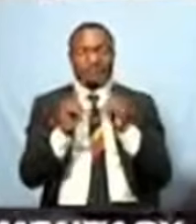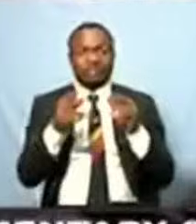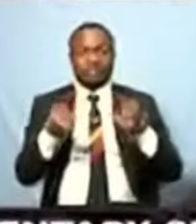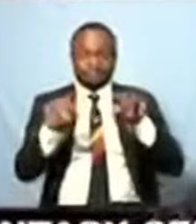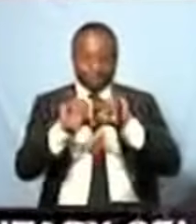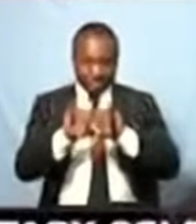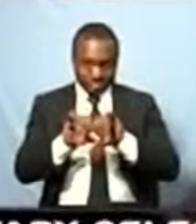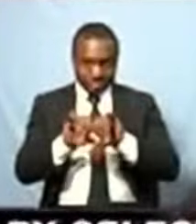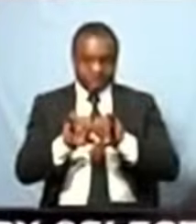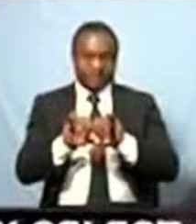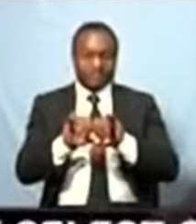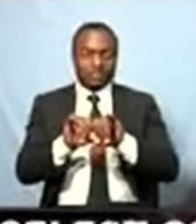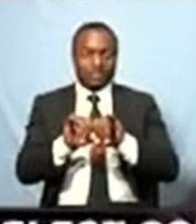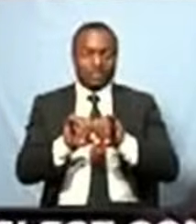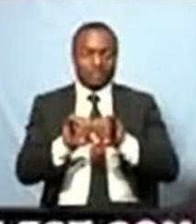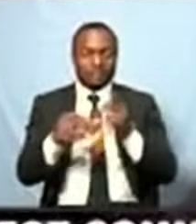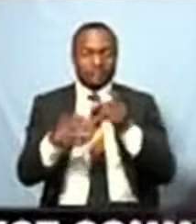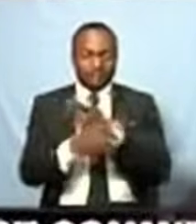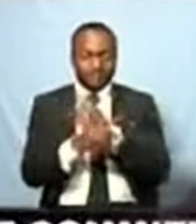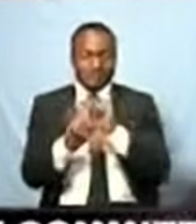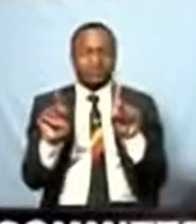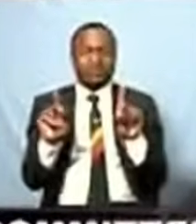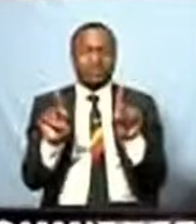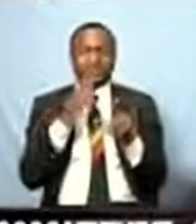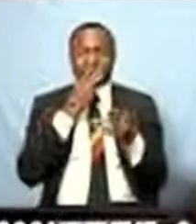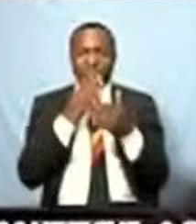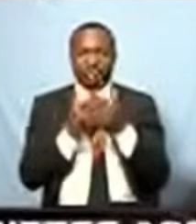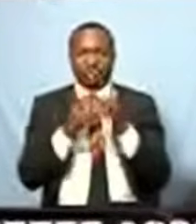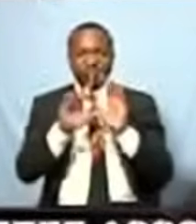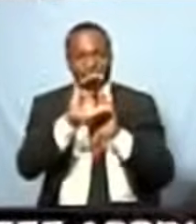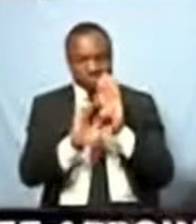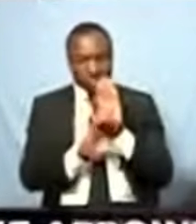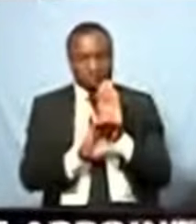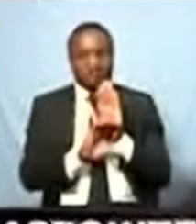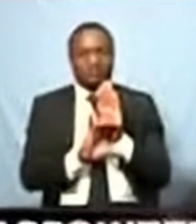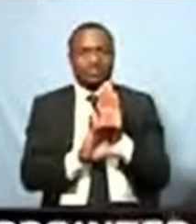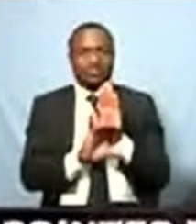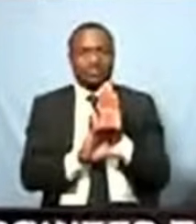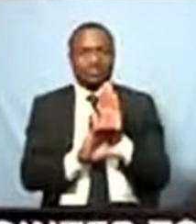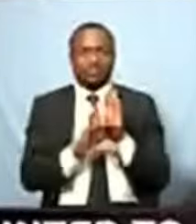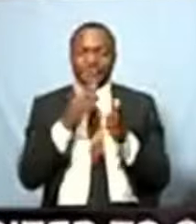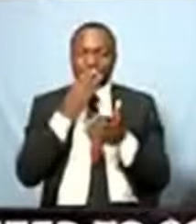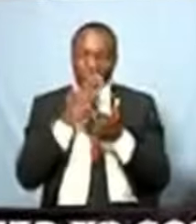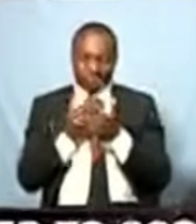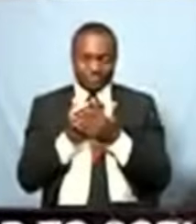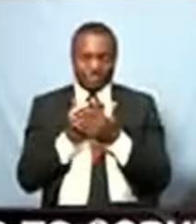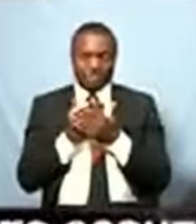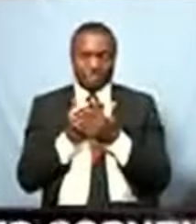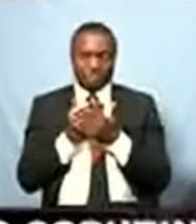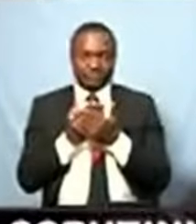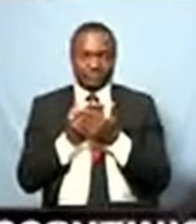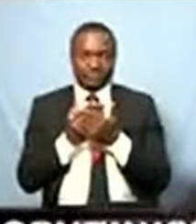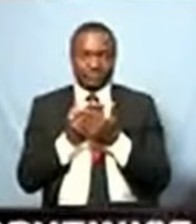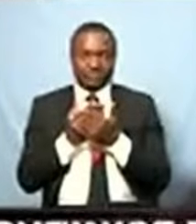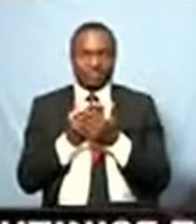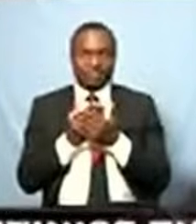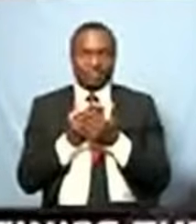of democracy. A good constitution would be a good